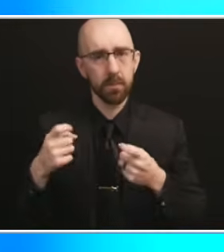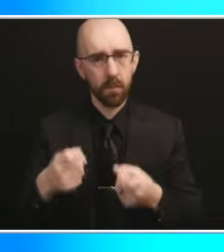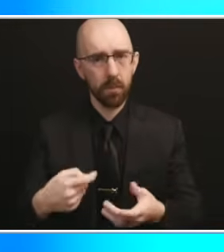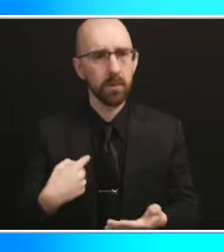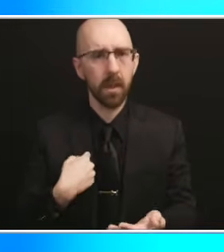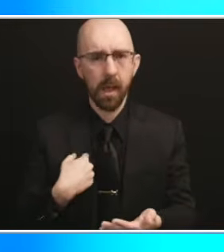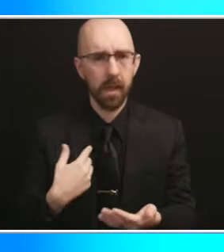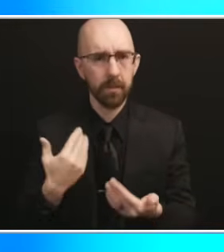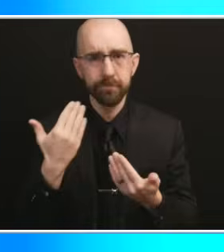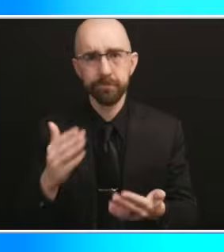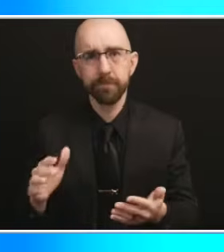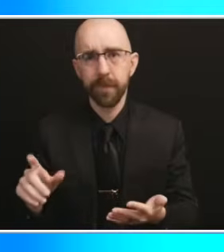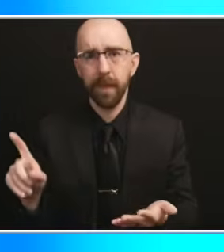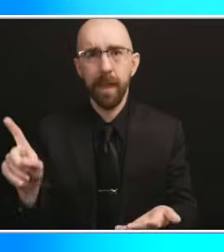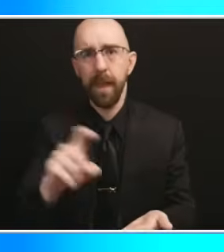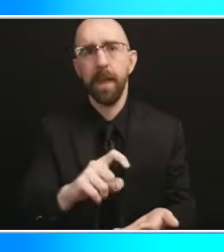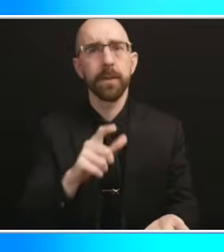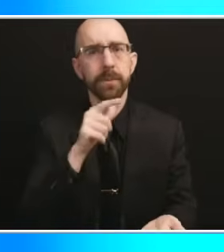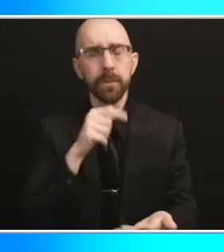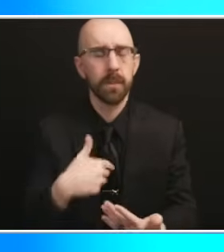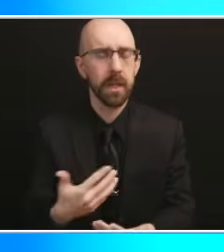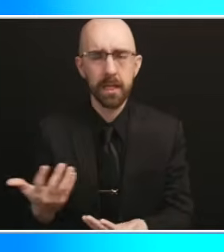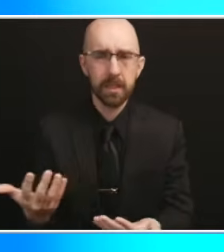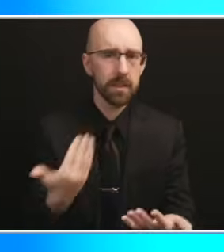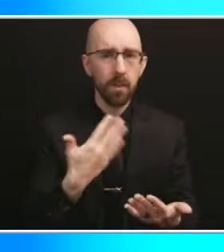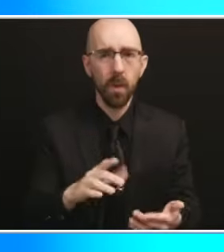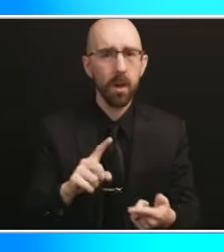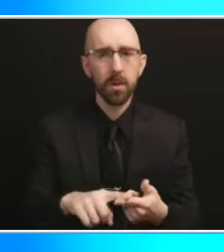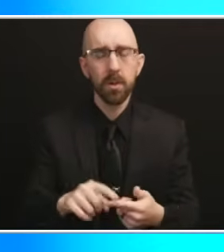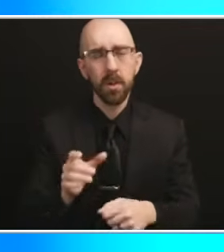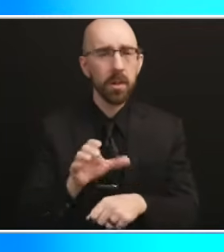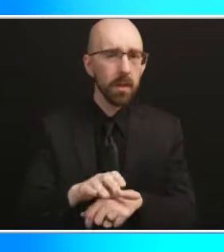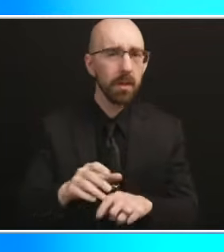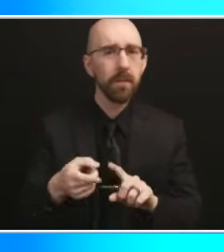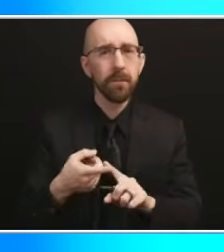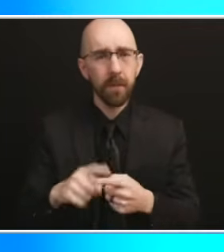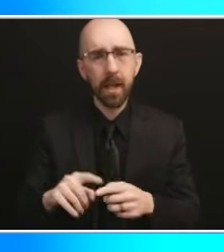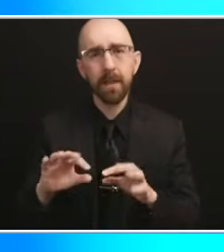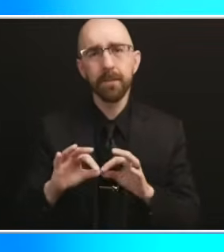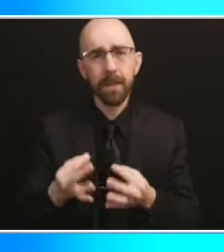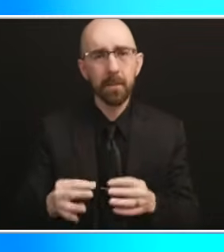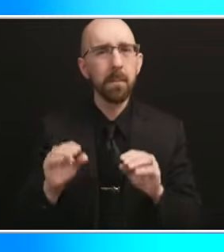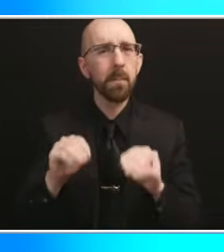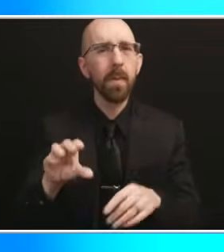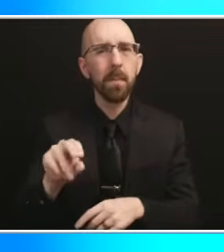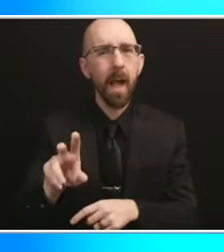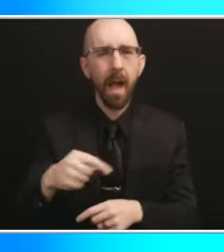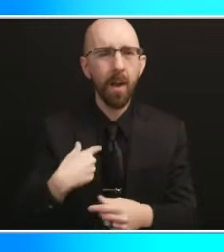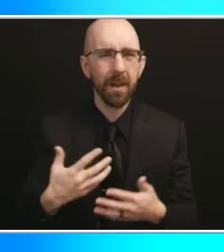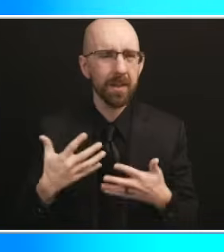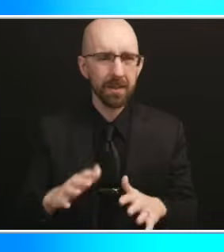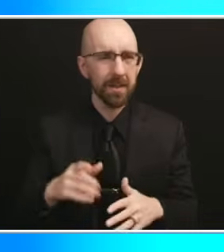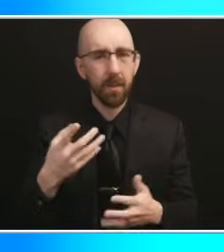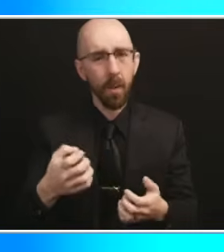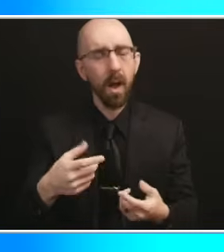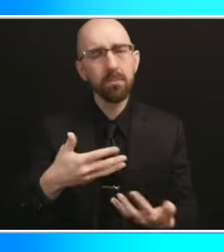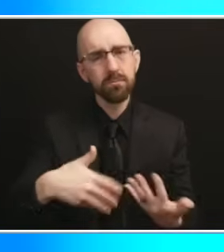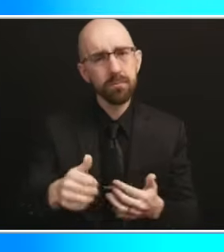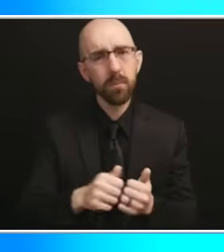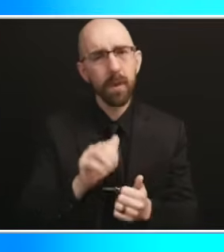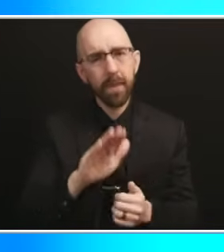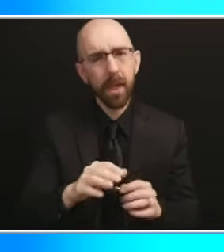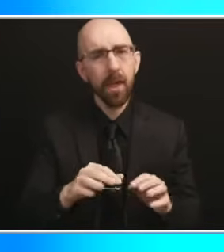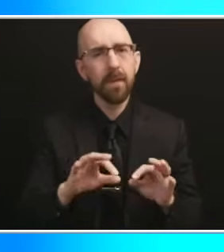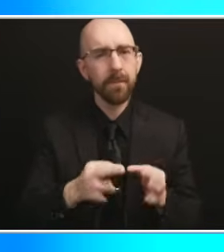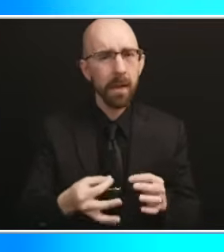ask, because I didn't want to put any of my friends or family out, and so they wouldn't be able to spend time with their family and their kids or lose work or